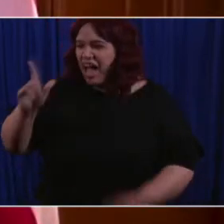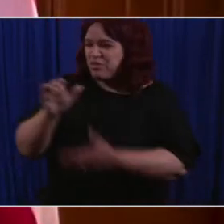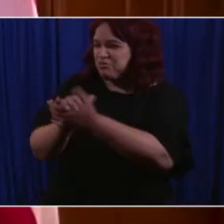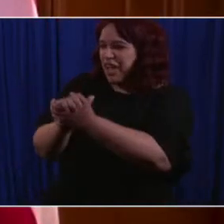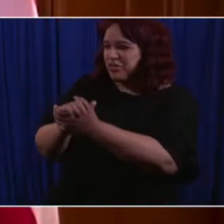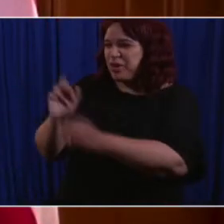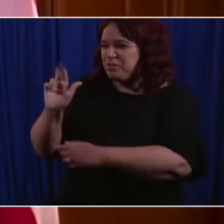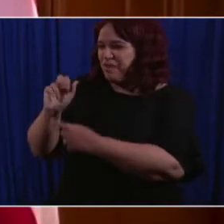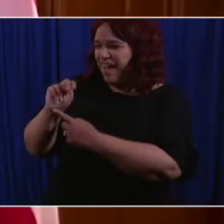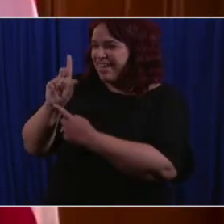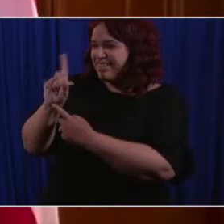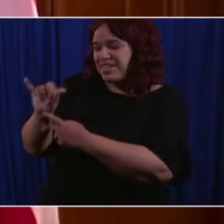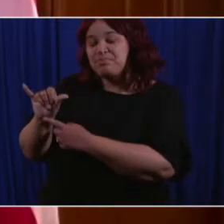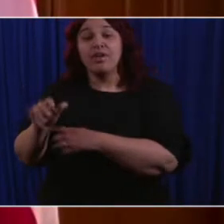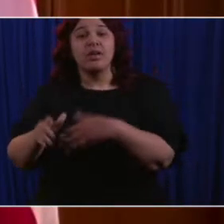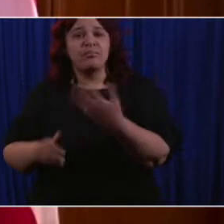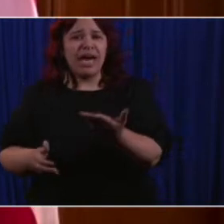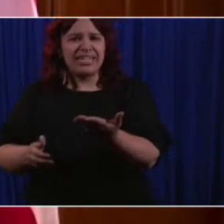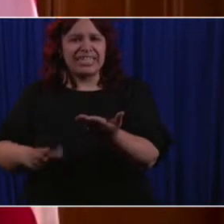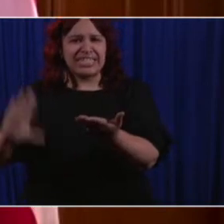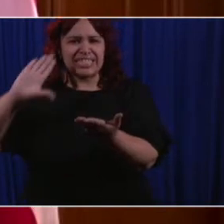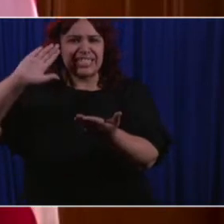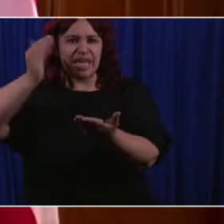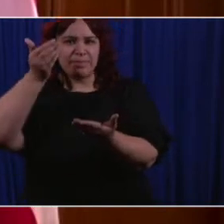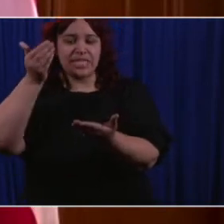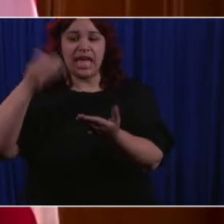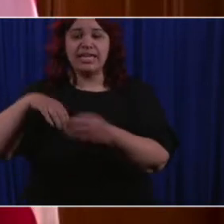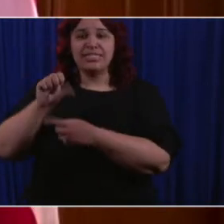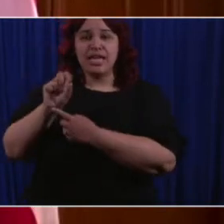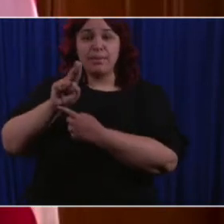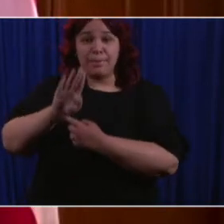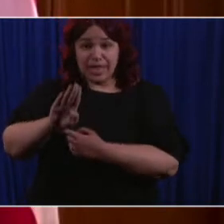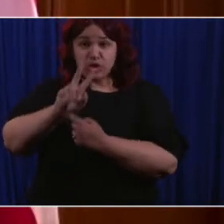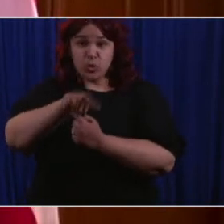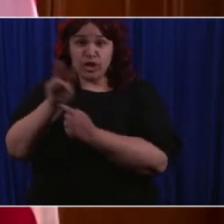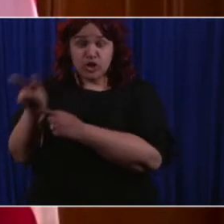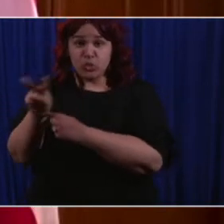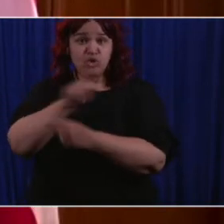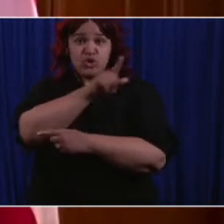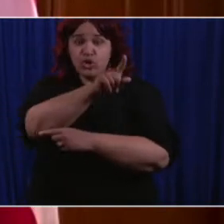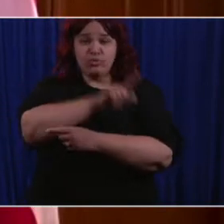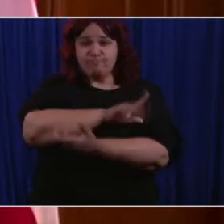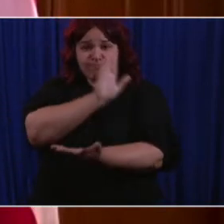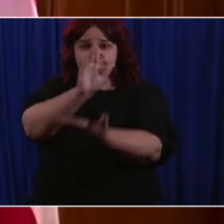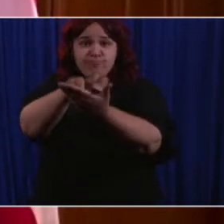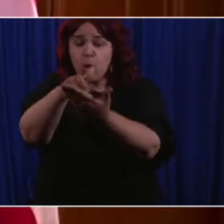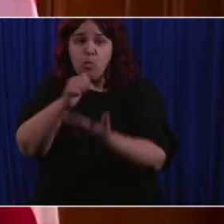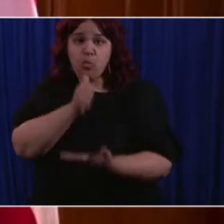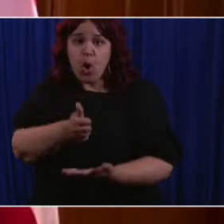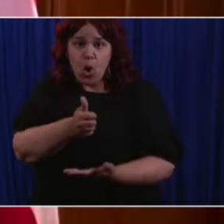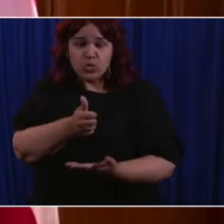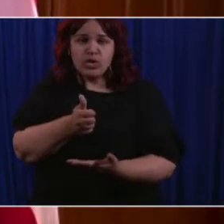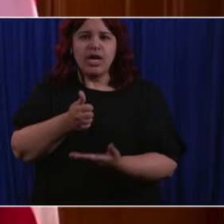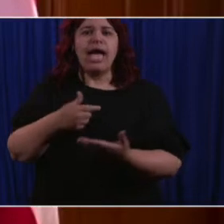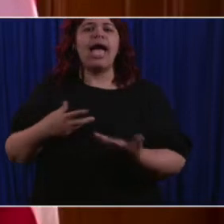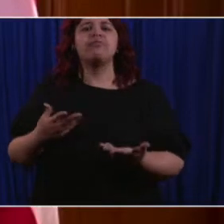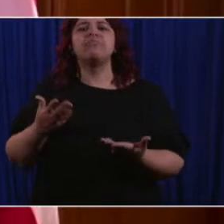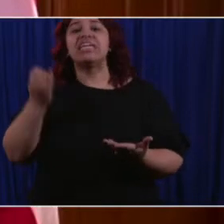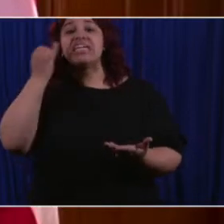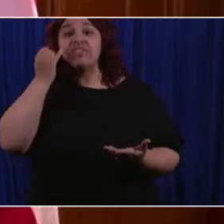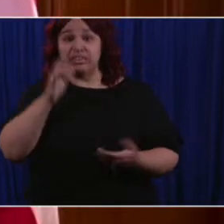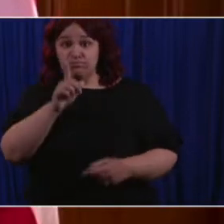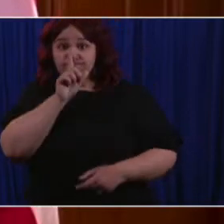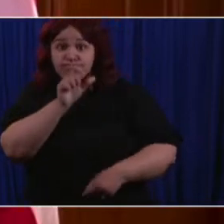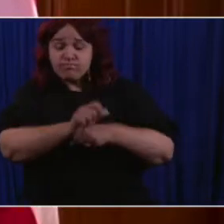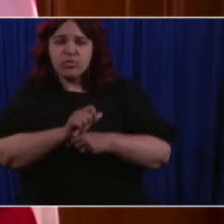It sounds like you won't be filing a legal challenge over Senate Bill 22. Is that correct? And since that'll be a short answer, maybe you can share some of what you talked